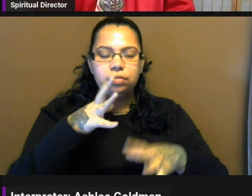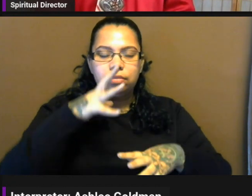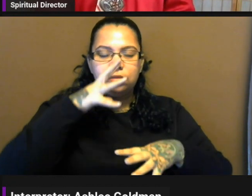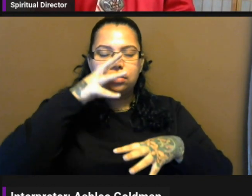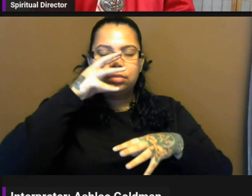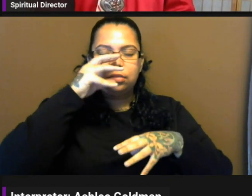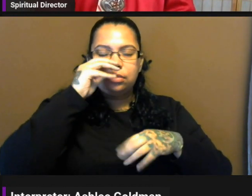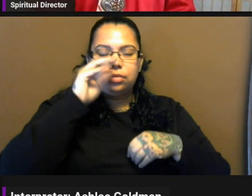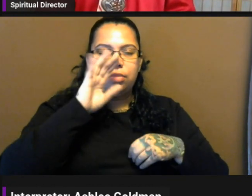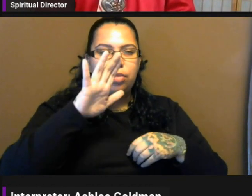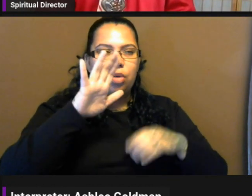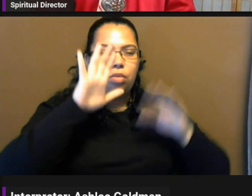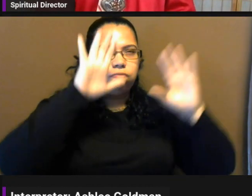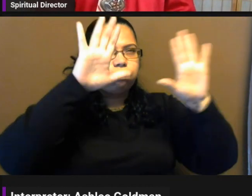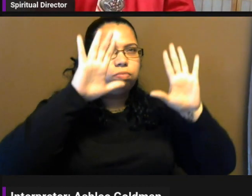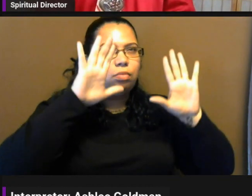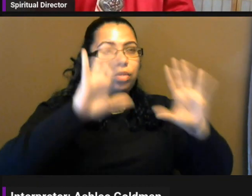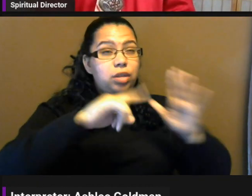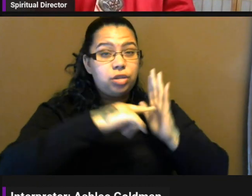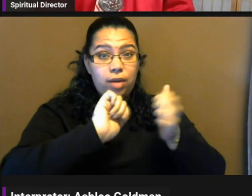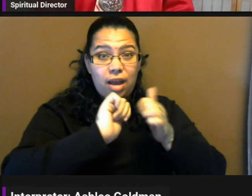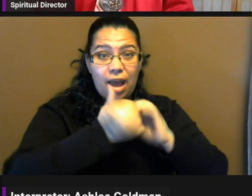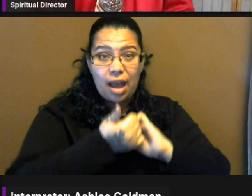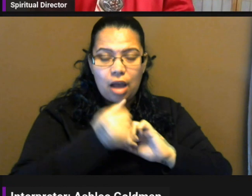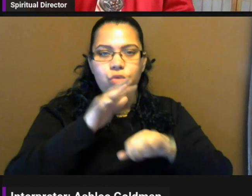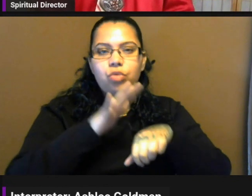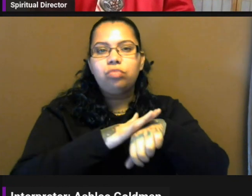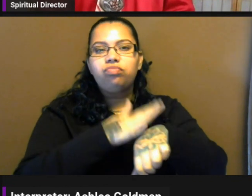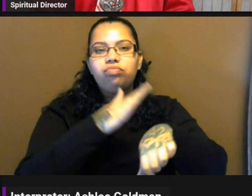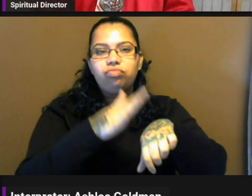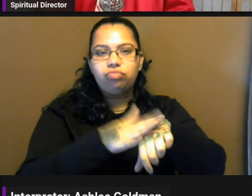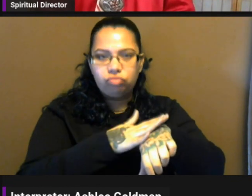greatness is showing by way of your gentleness.